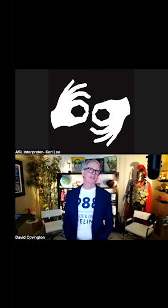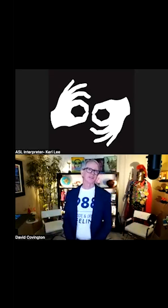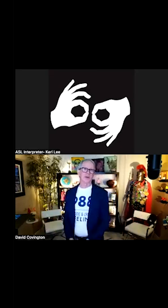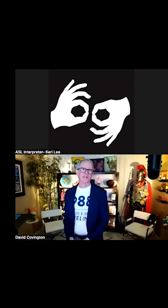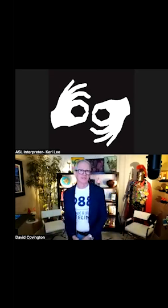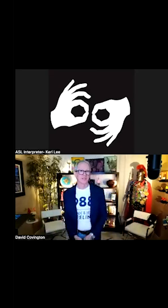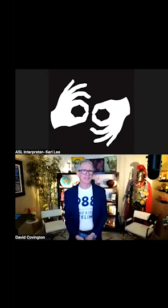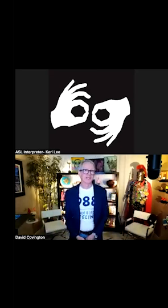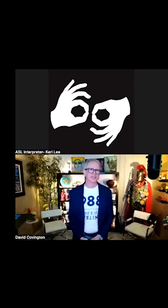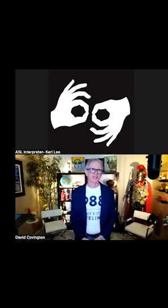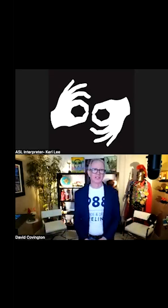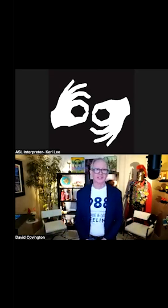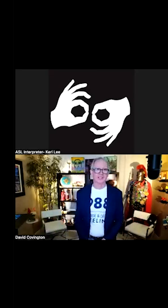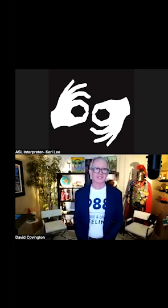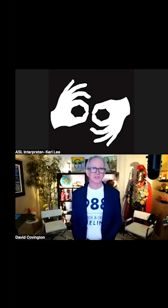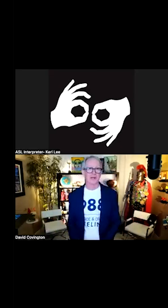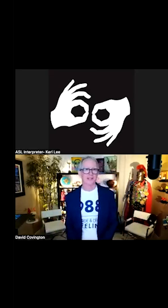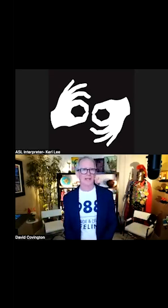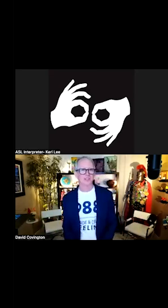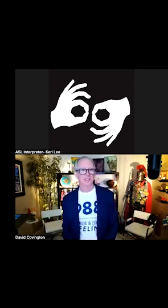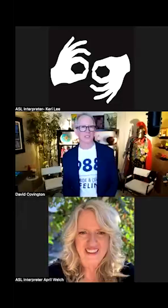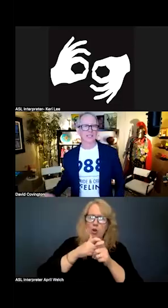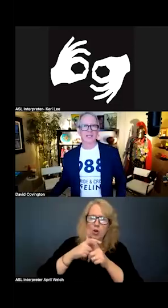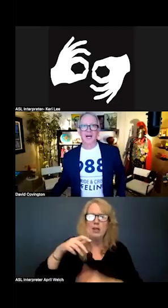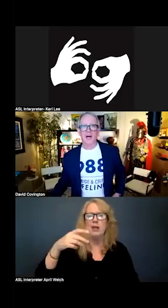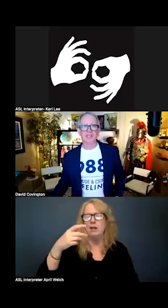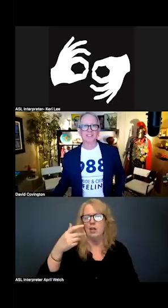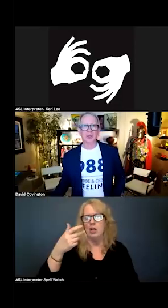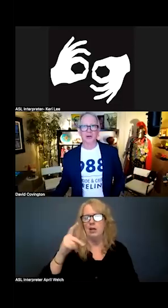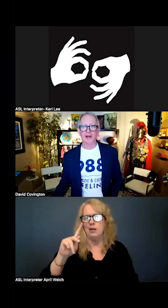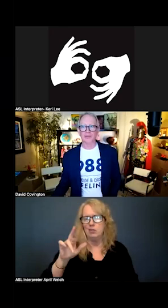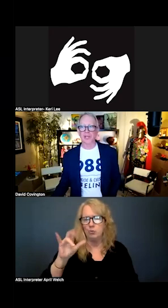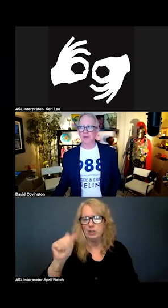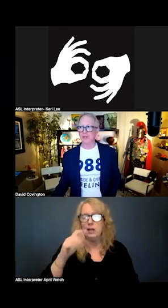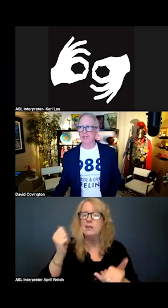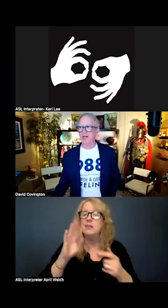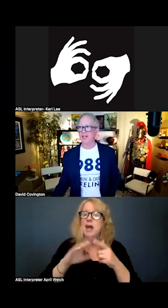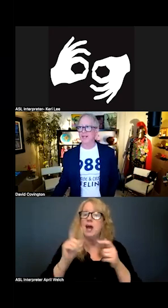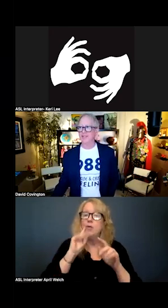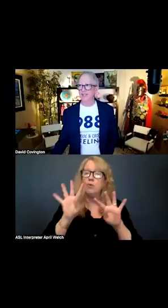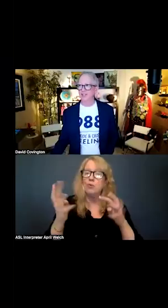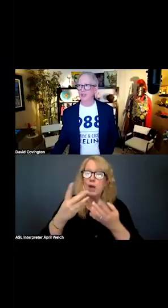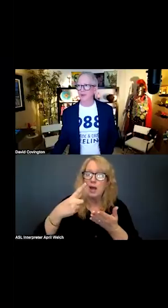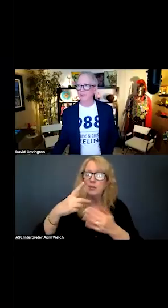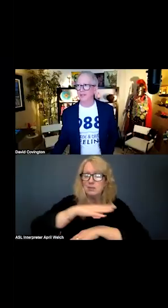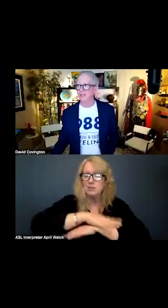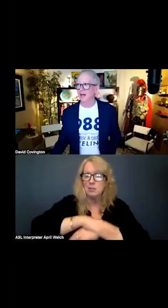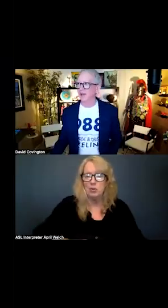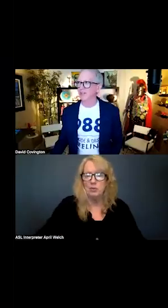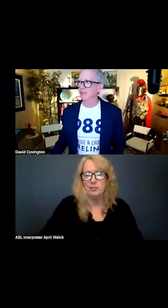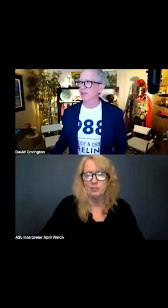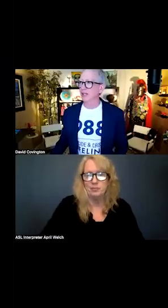together in the wake of Hurricane Katrina and its impact nationally. But let's go to our roundtable. And Sandra